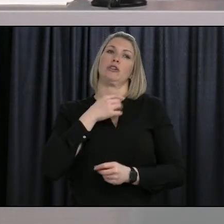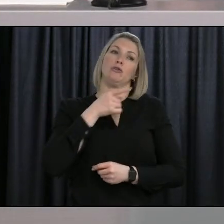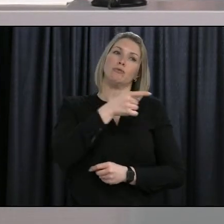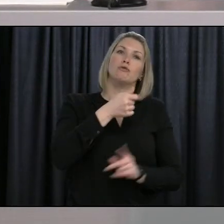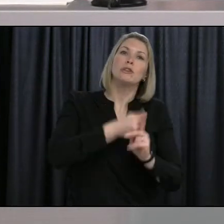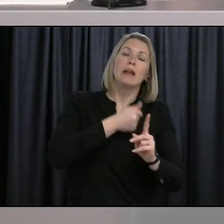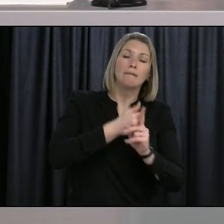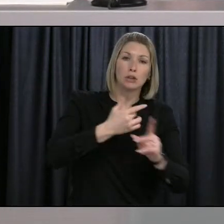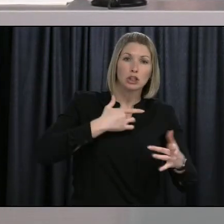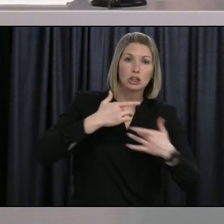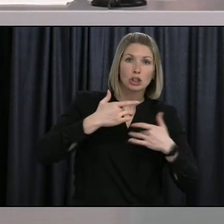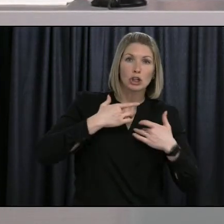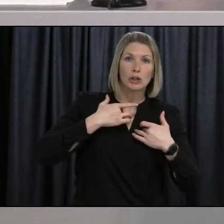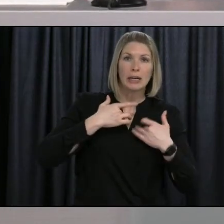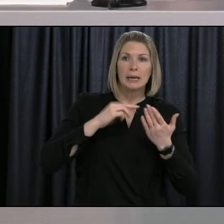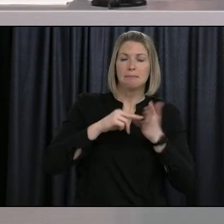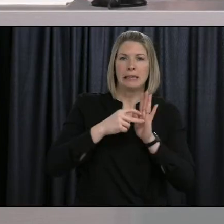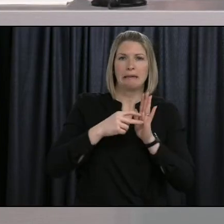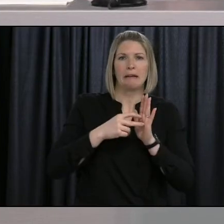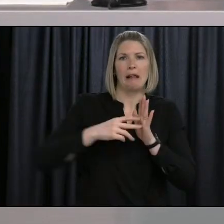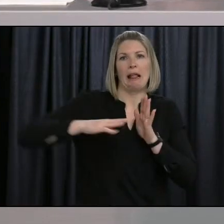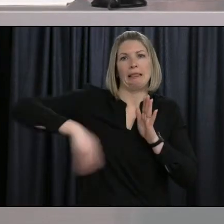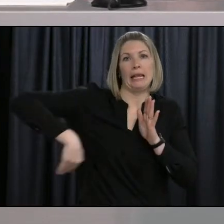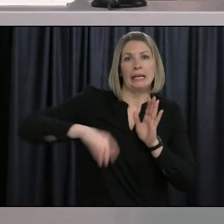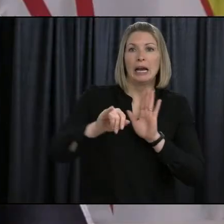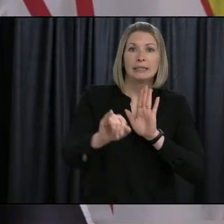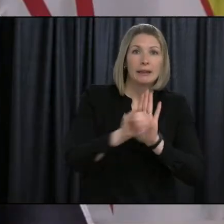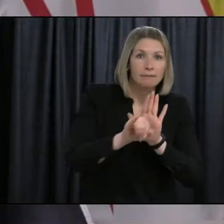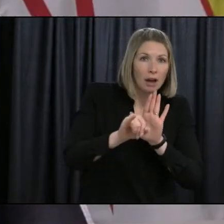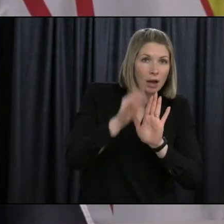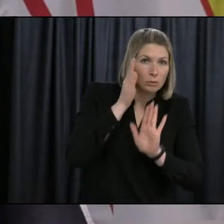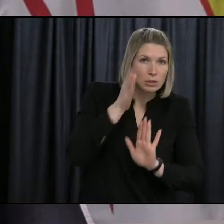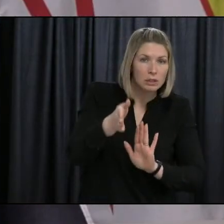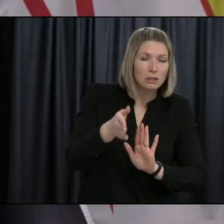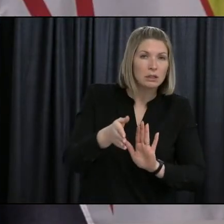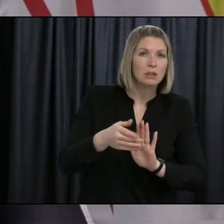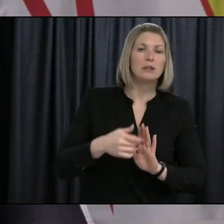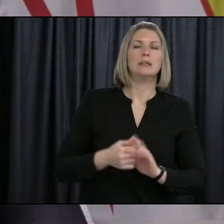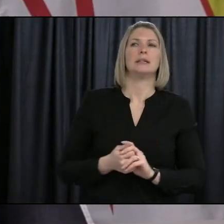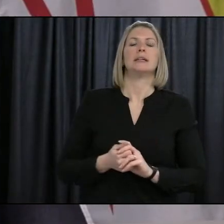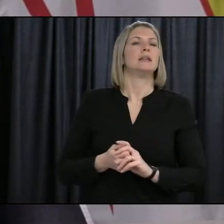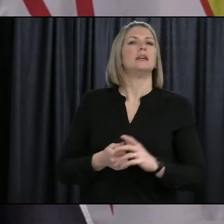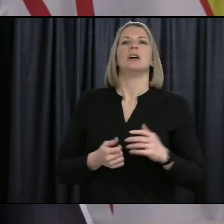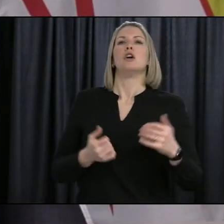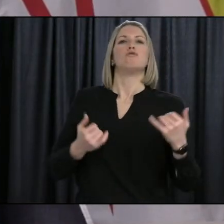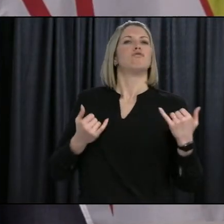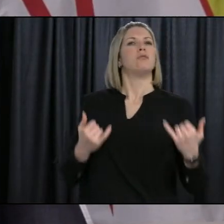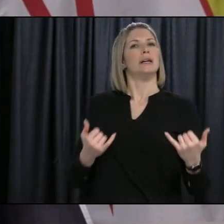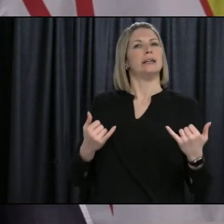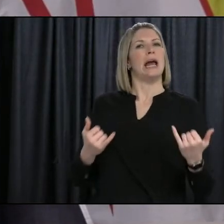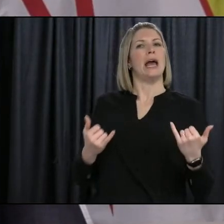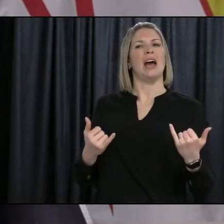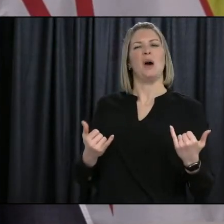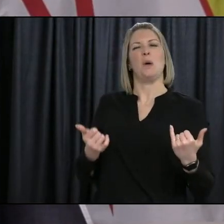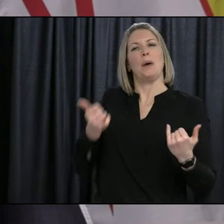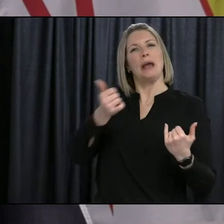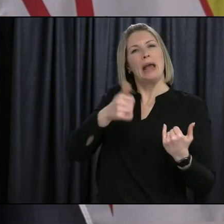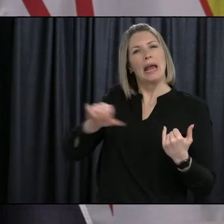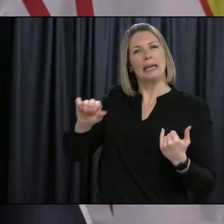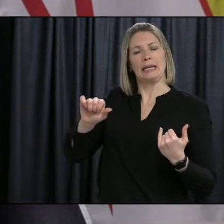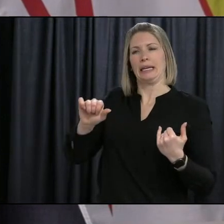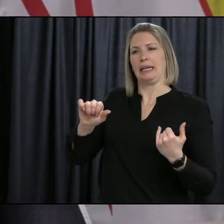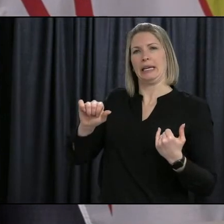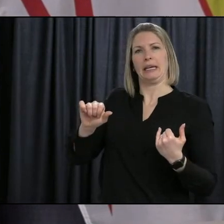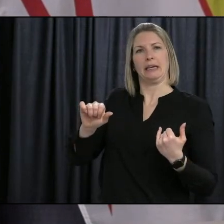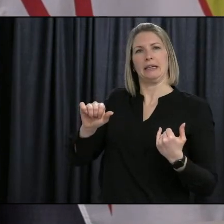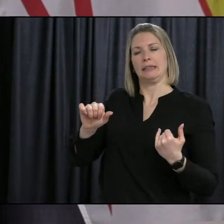have to remember right now is that, generally speaking, that any of the cases that we see in the metro area that